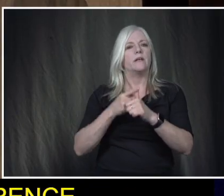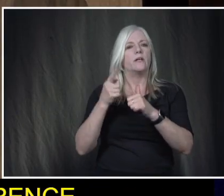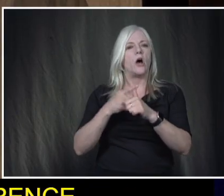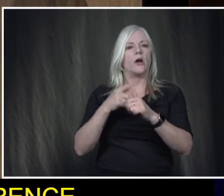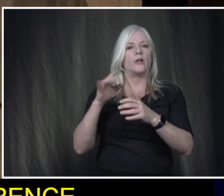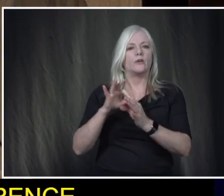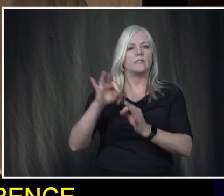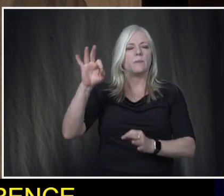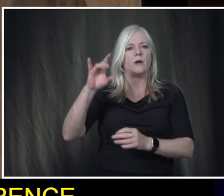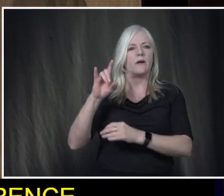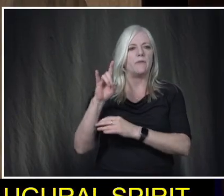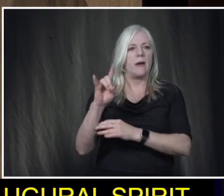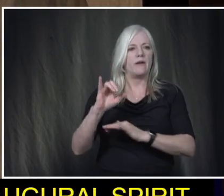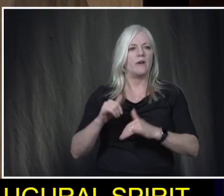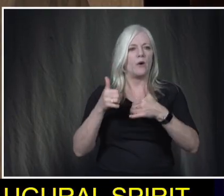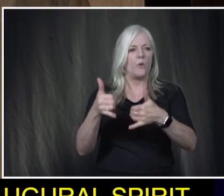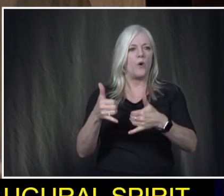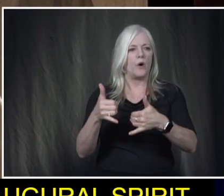Award.